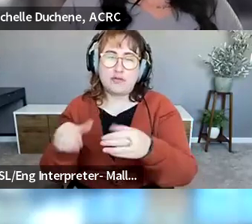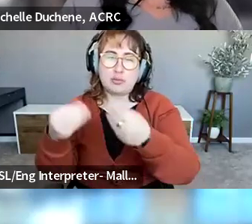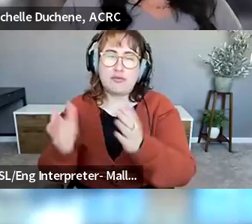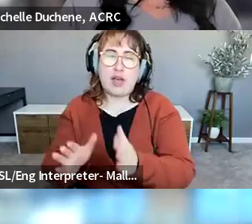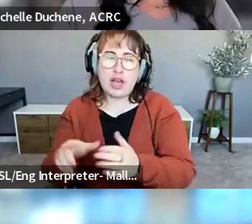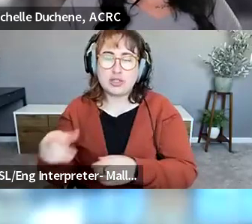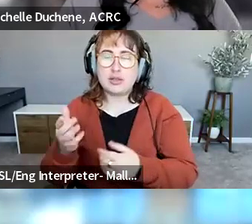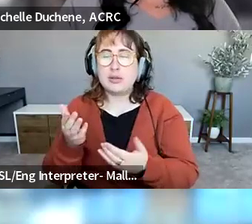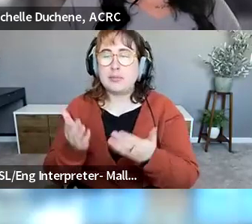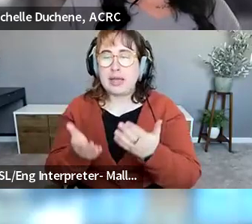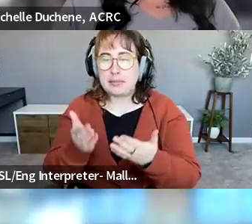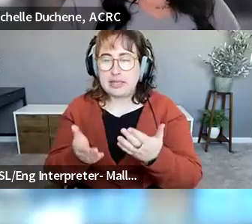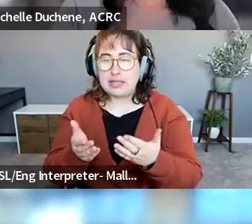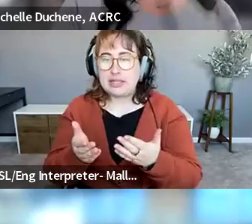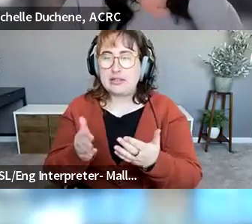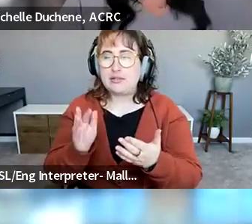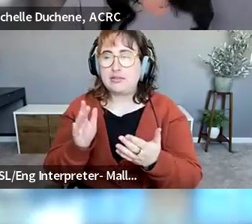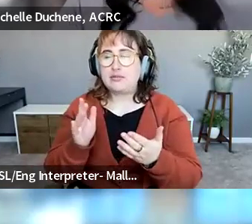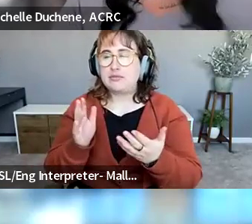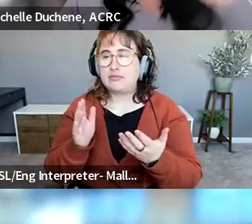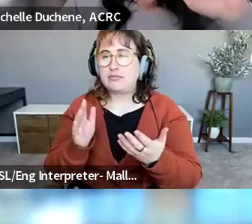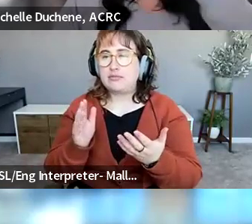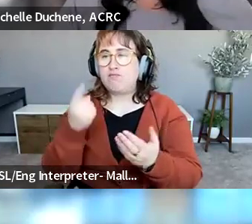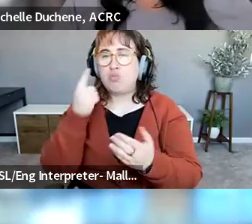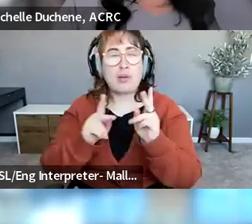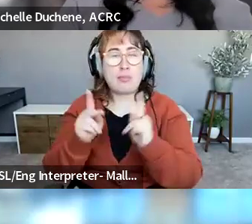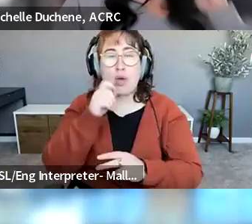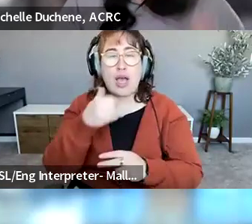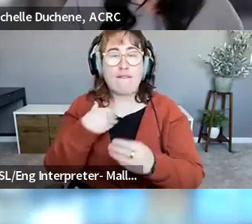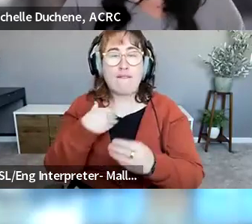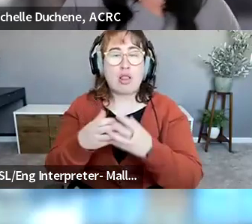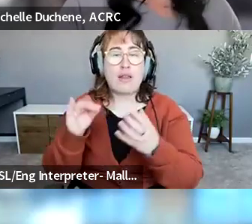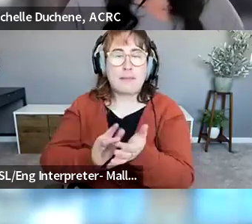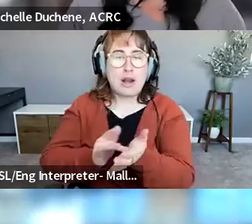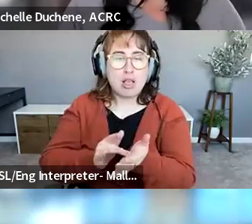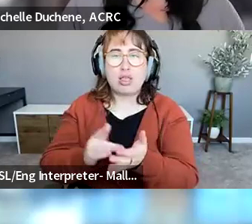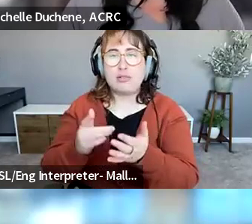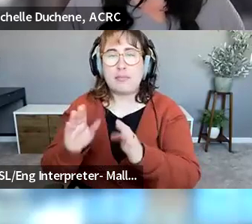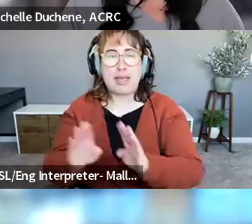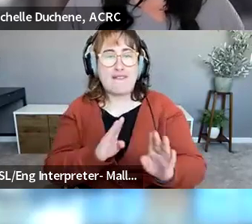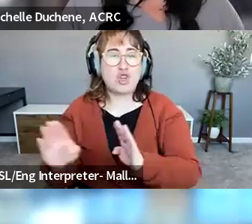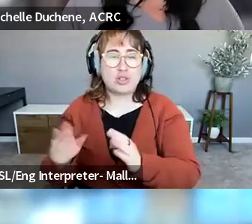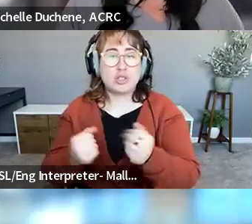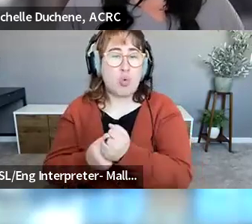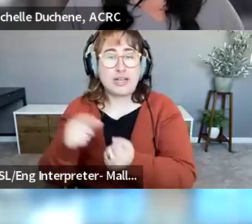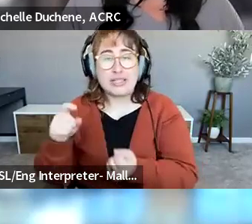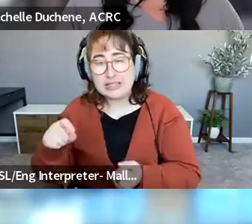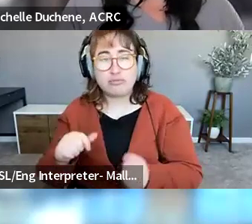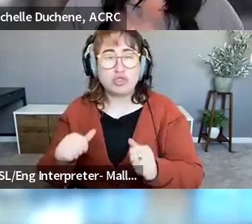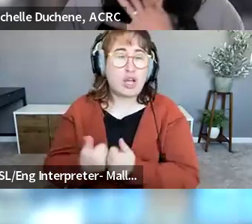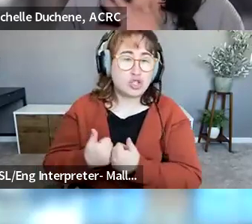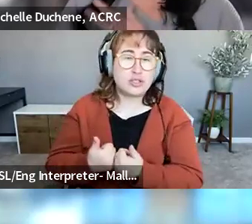that sometimes for individuals that certainly have lots of medical or behavioral support needs or